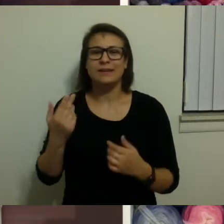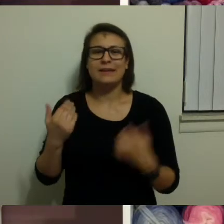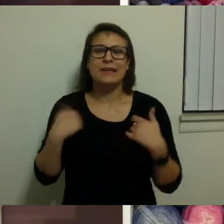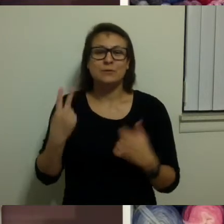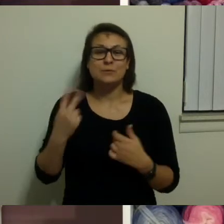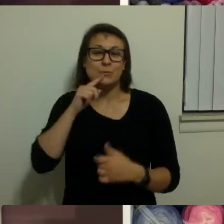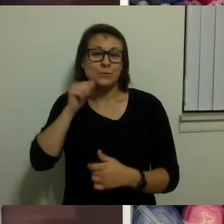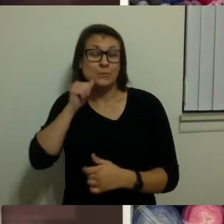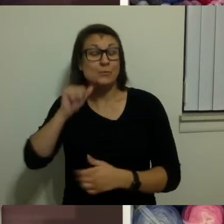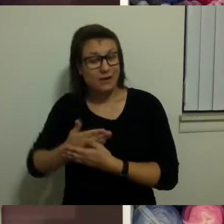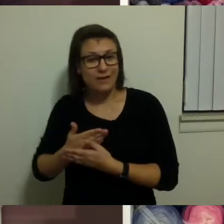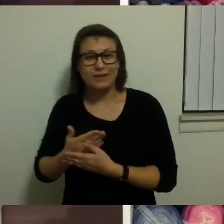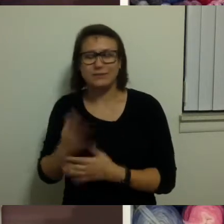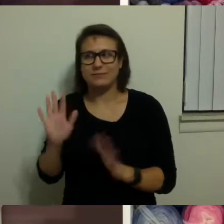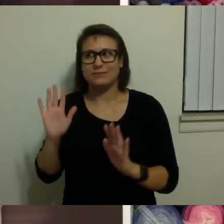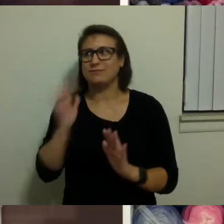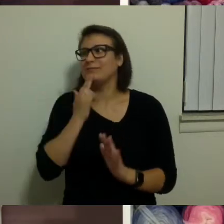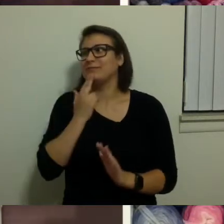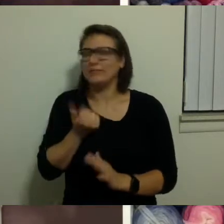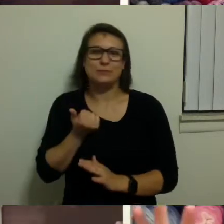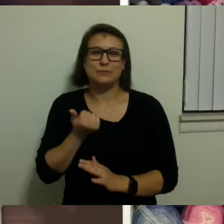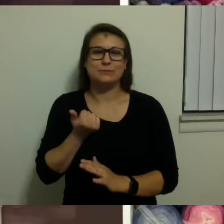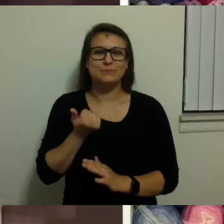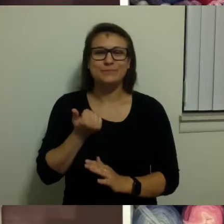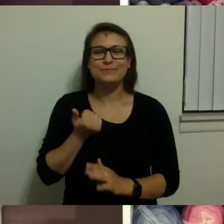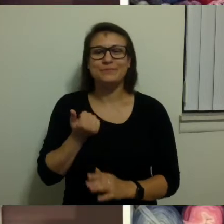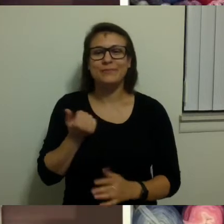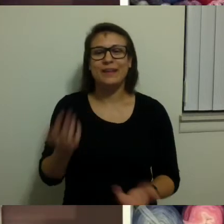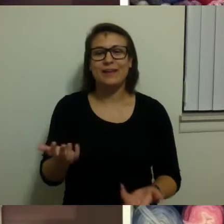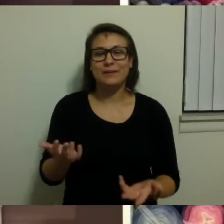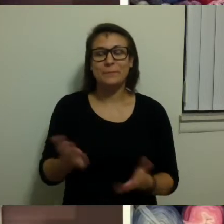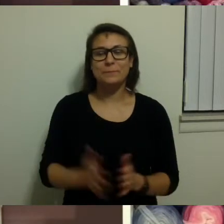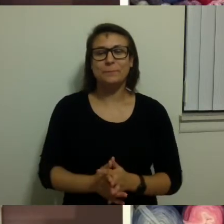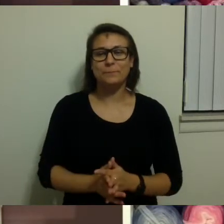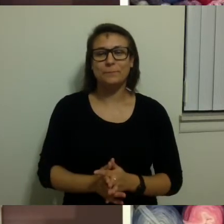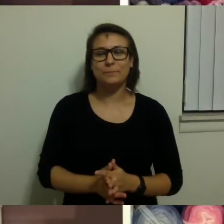also just, like, amazingly adorable.